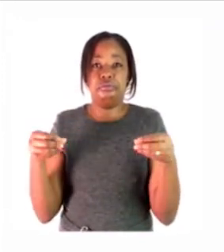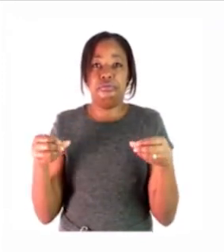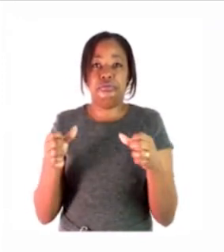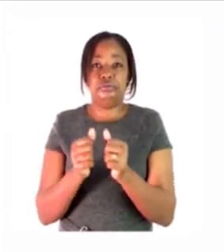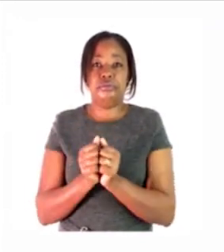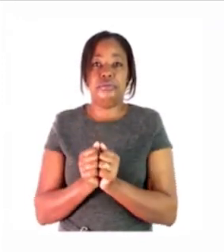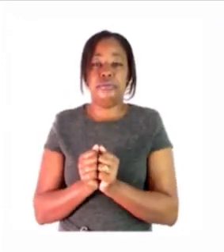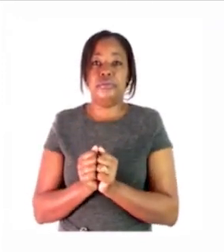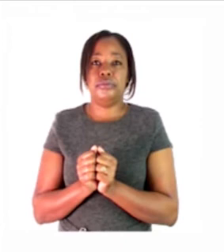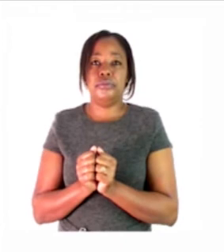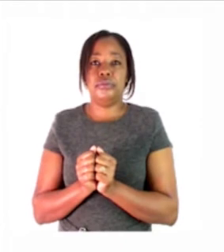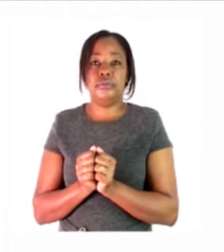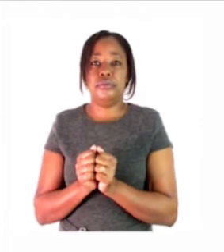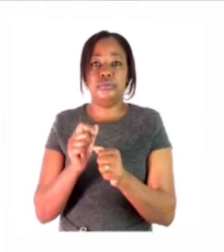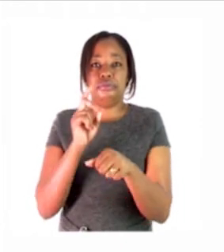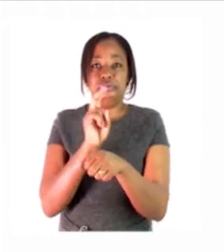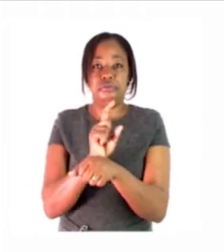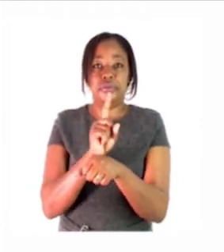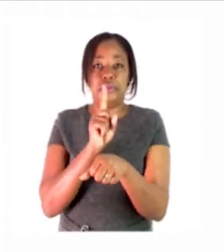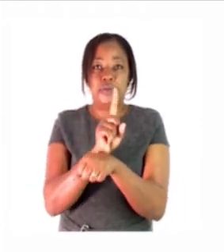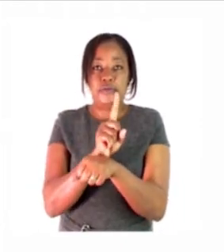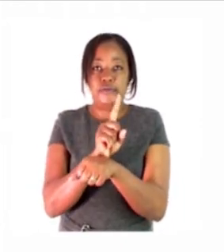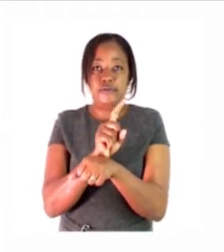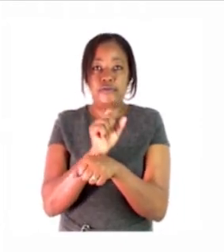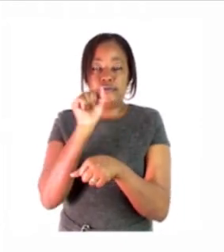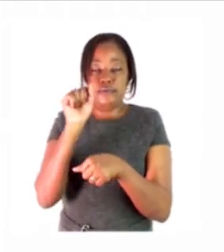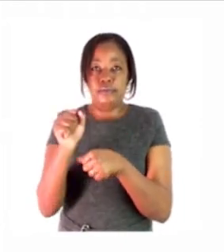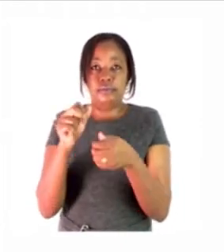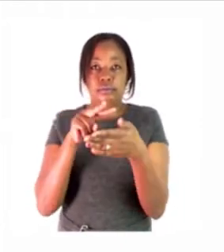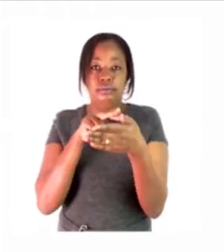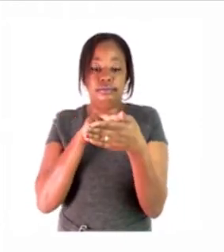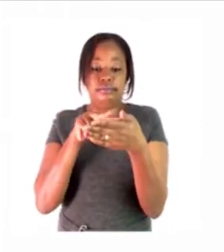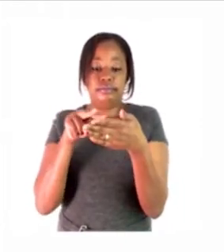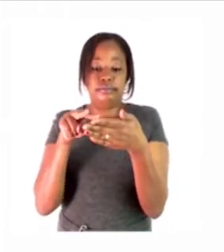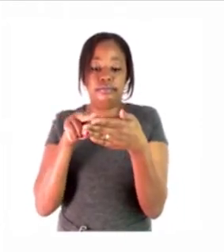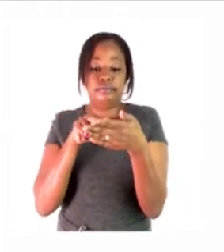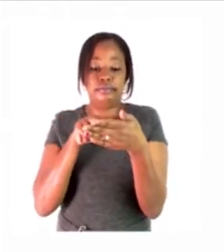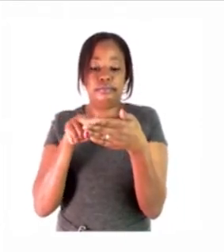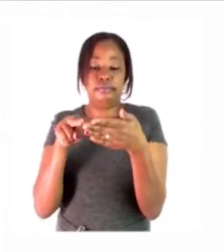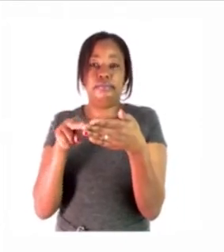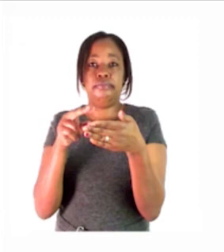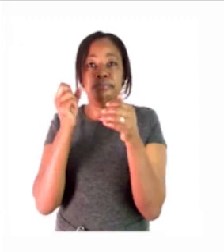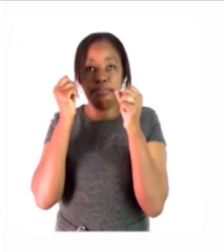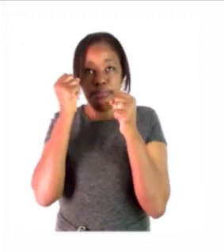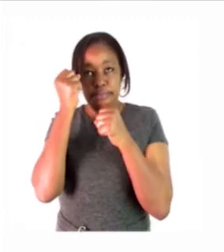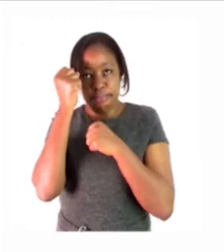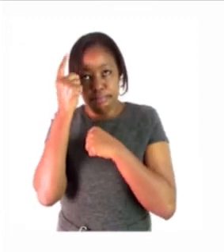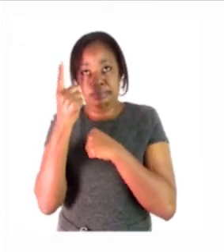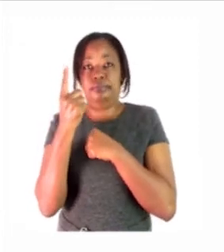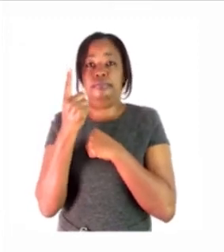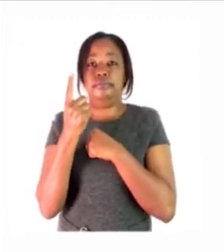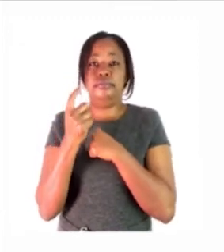do whenever you are doing the word sums. The problems are word sums. You have to read